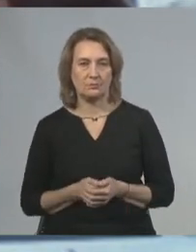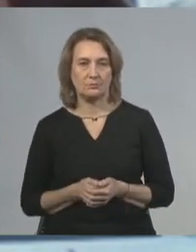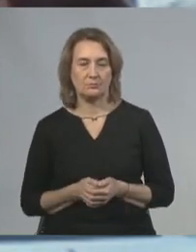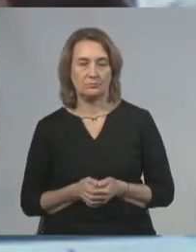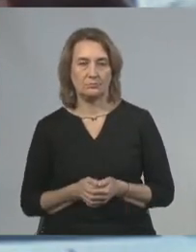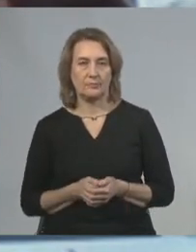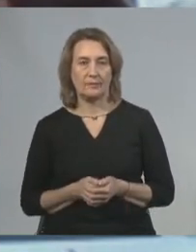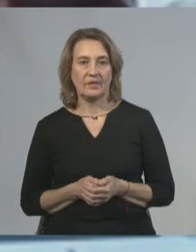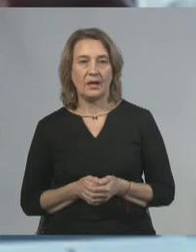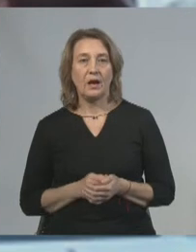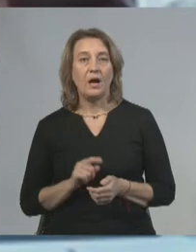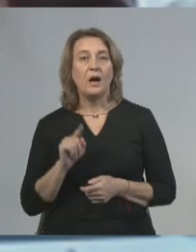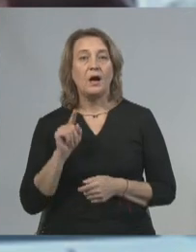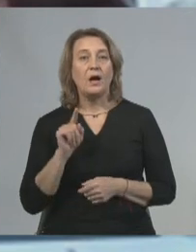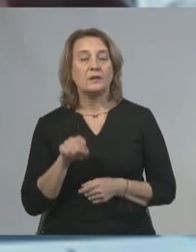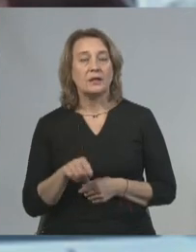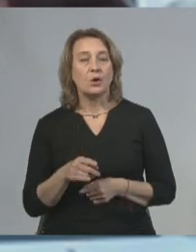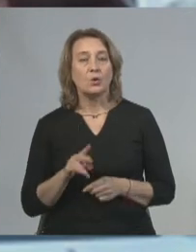names